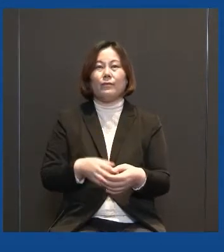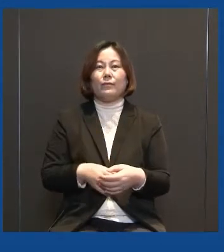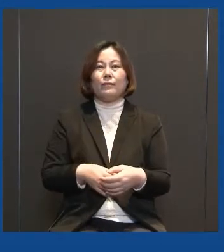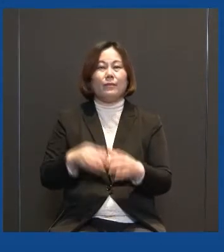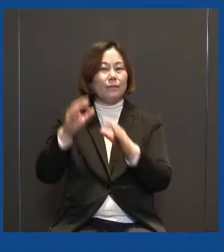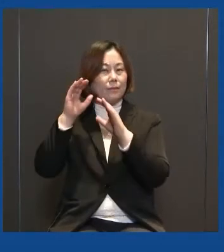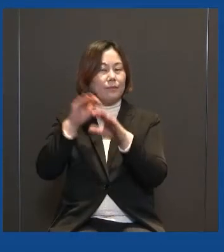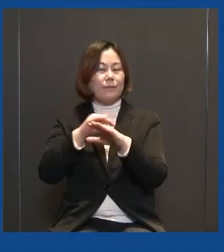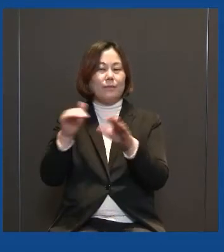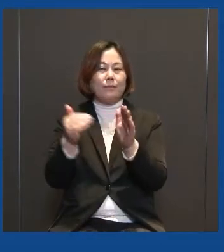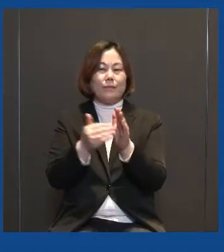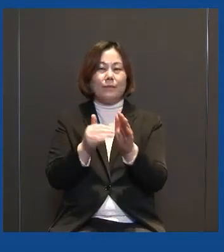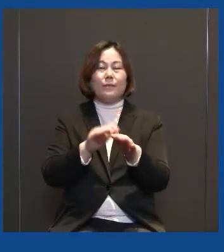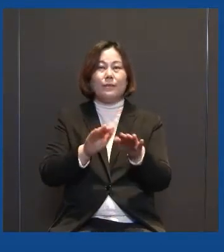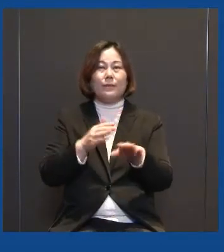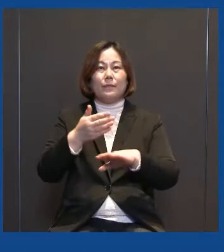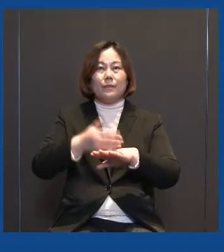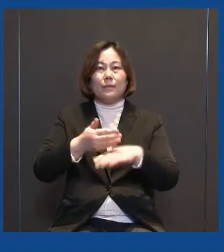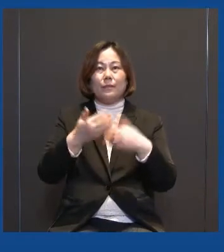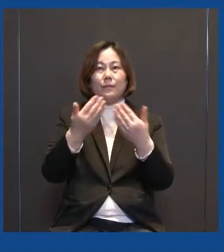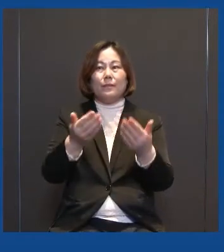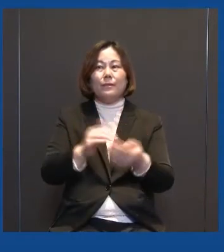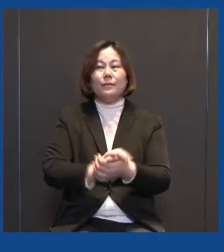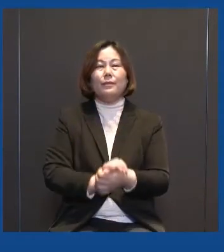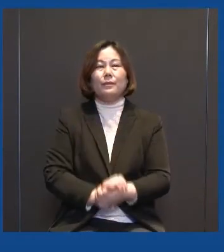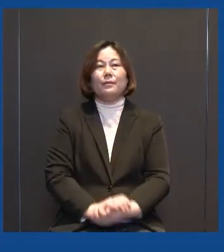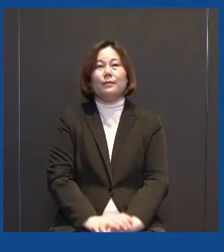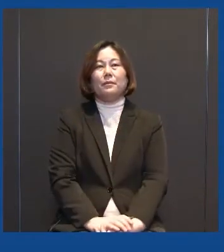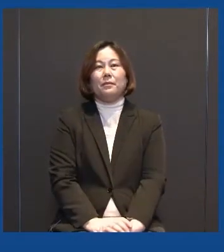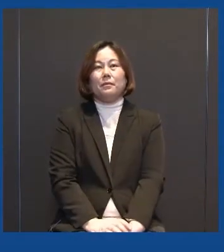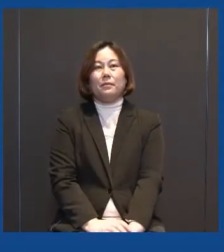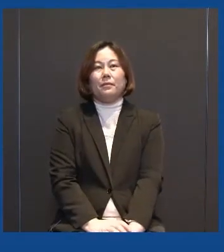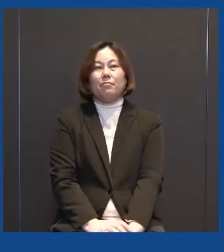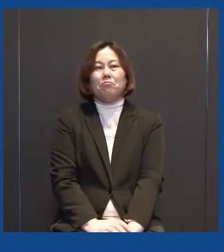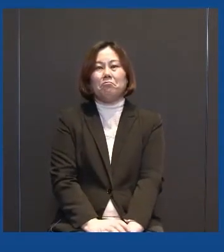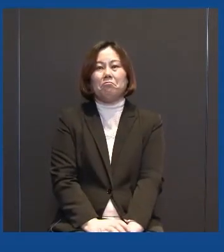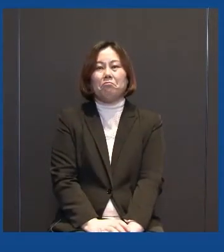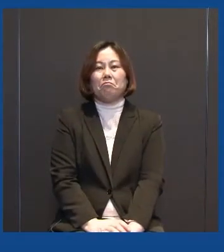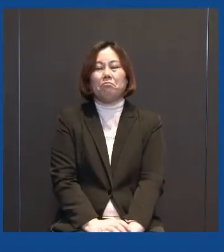that, I will conclude my comments. Thank you very much.